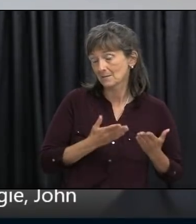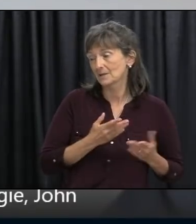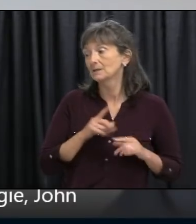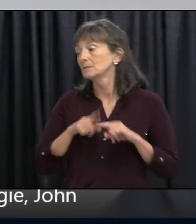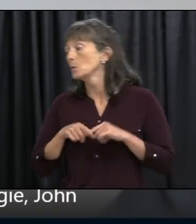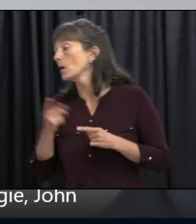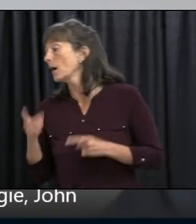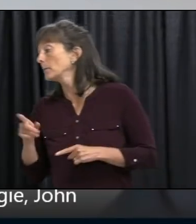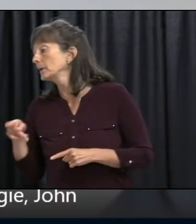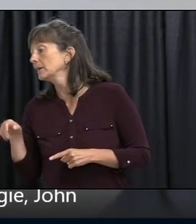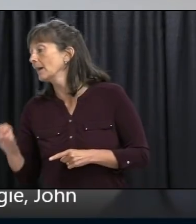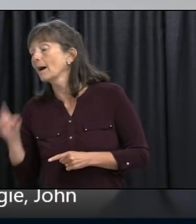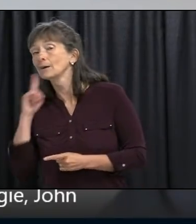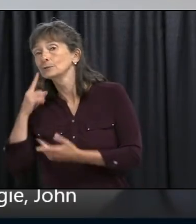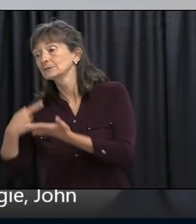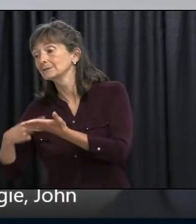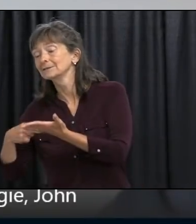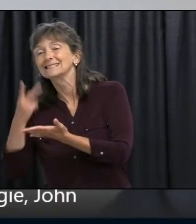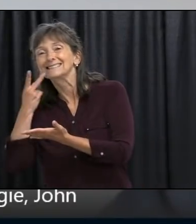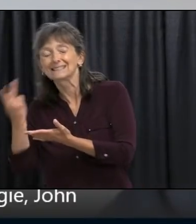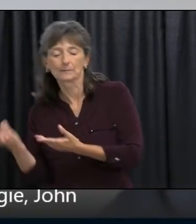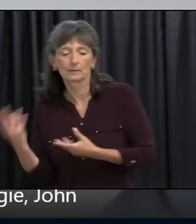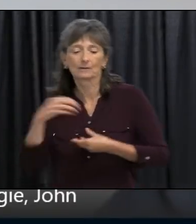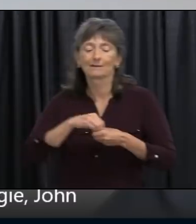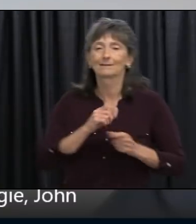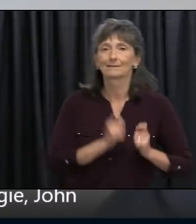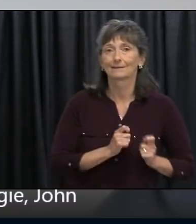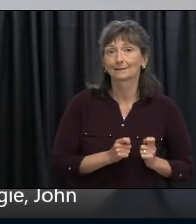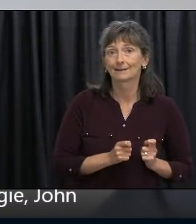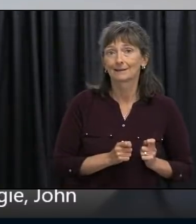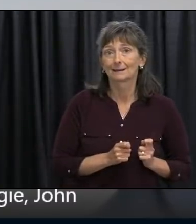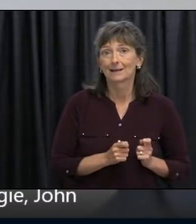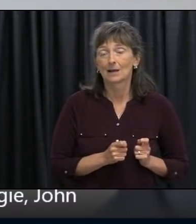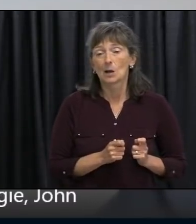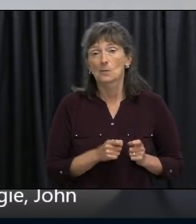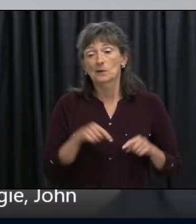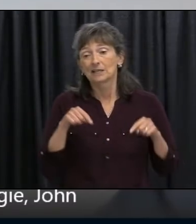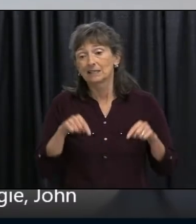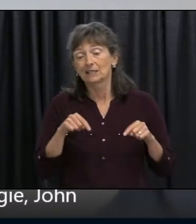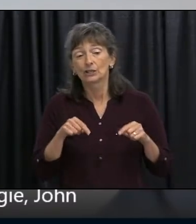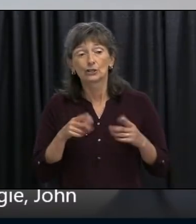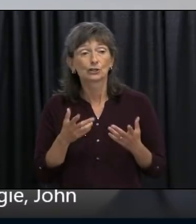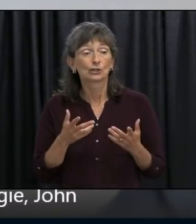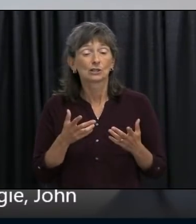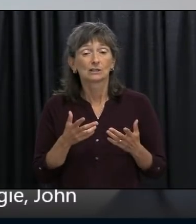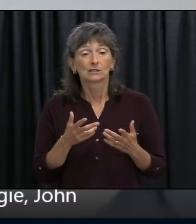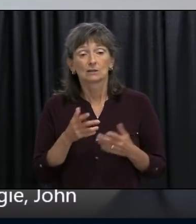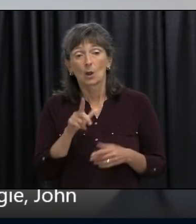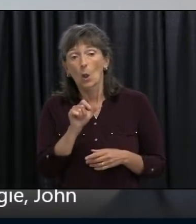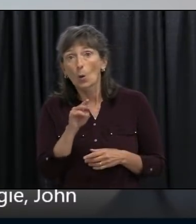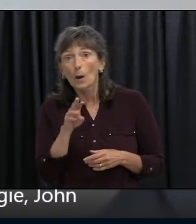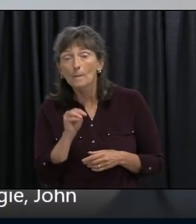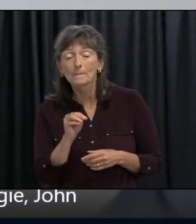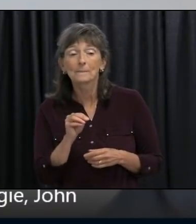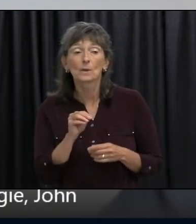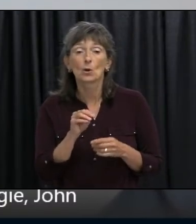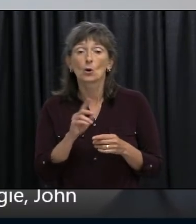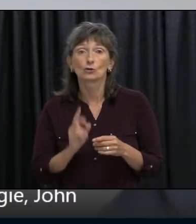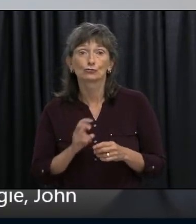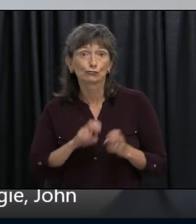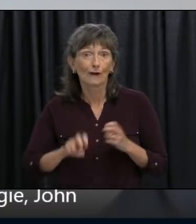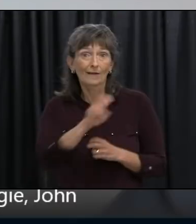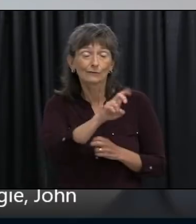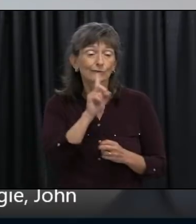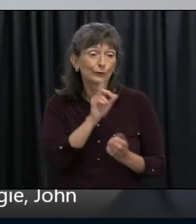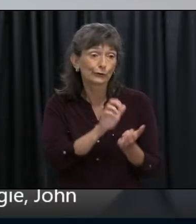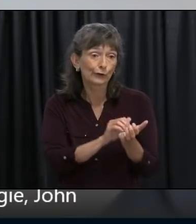virtual care, there's no impediment to locum starting from self-isolation to provide that care. But for hands-on, I